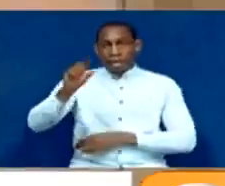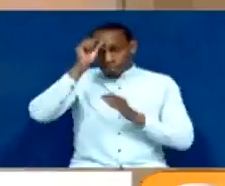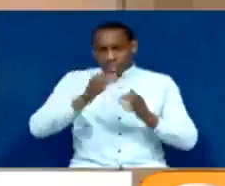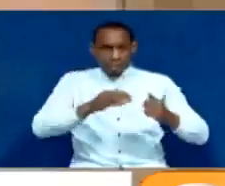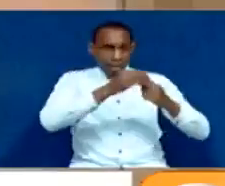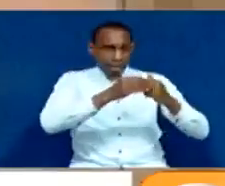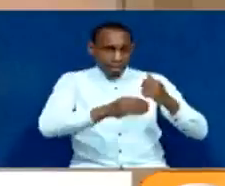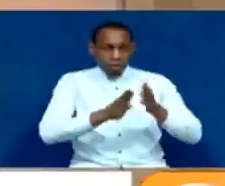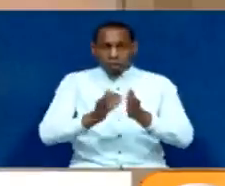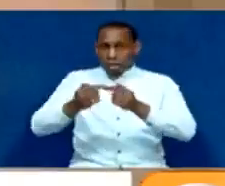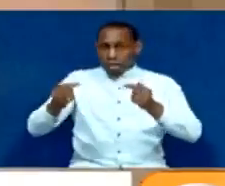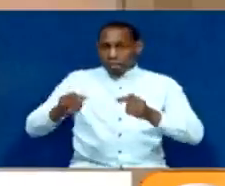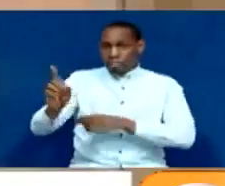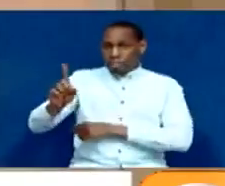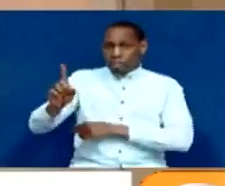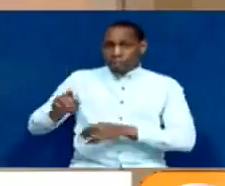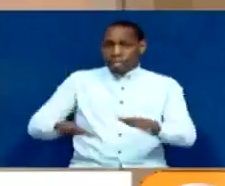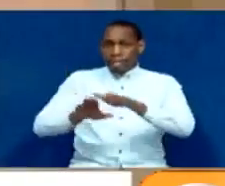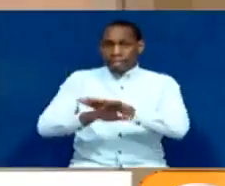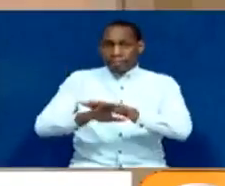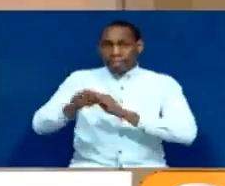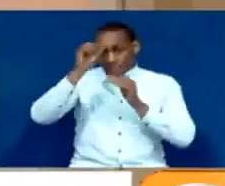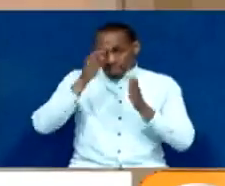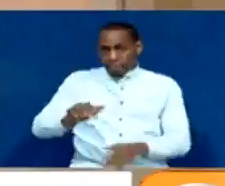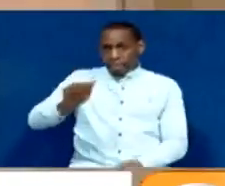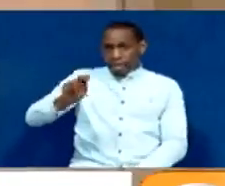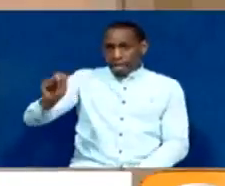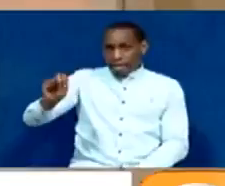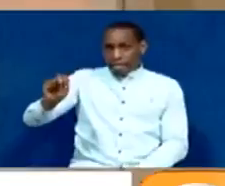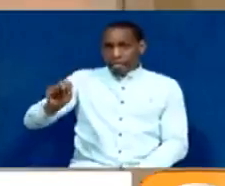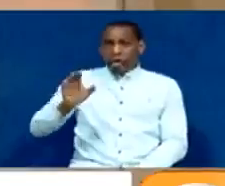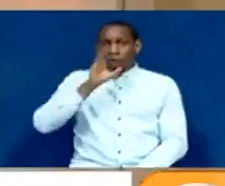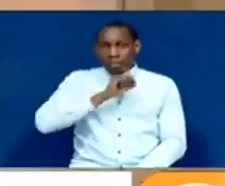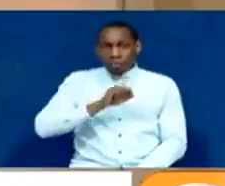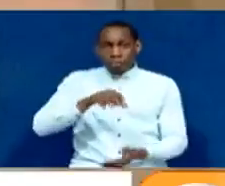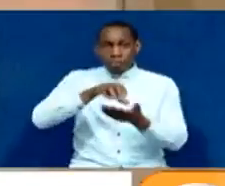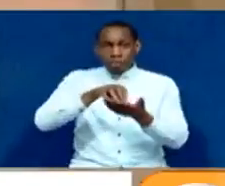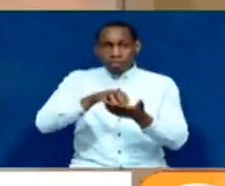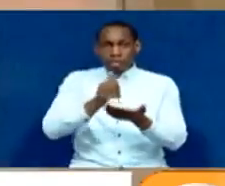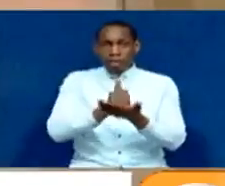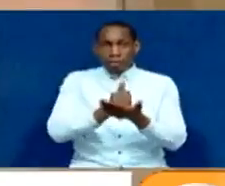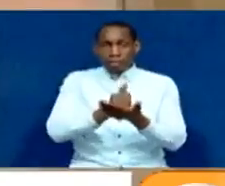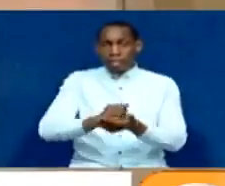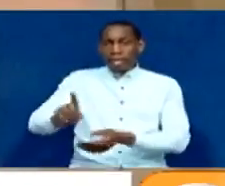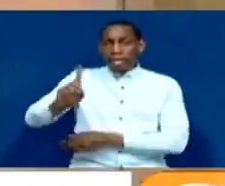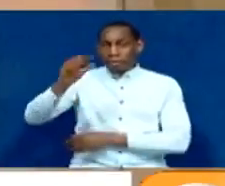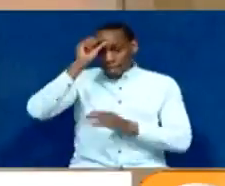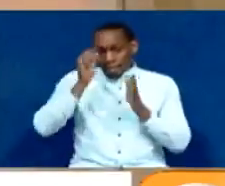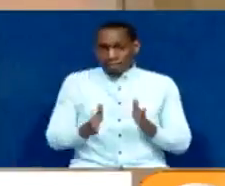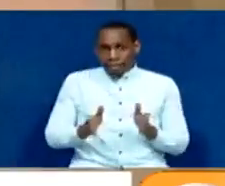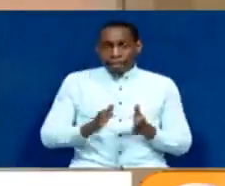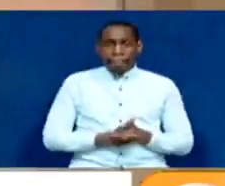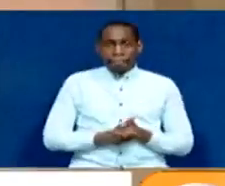Governor Mike Sonko challenging Nairobi Deputy Governor Anne Kananu's assumption of office as the capital's